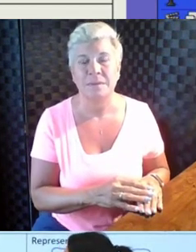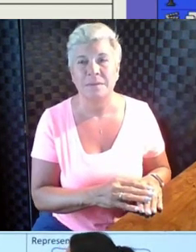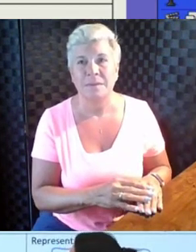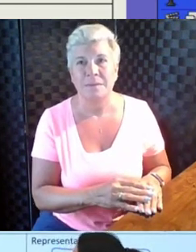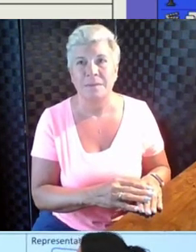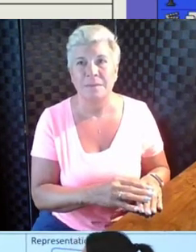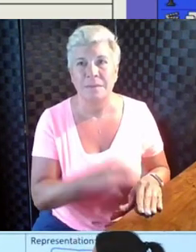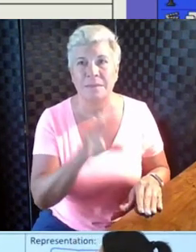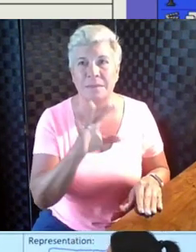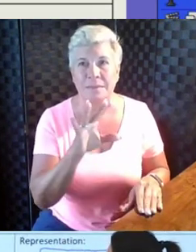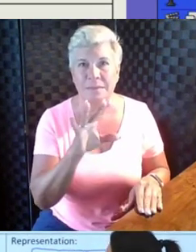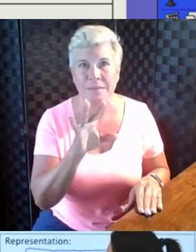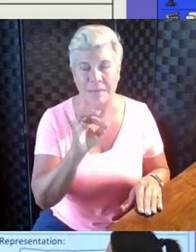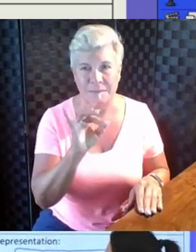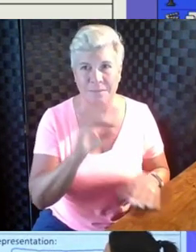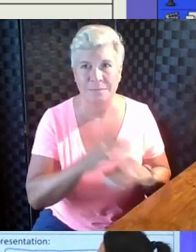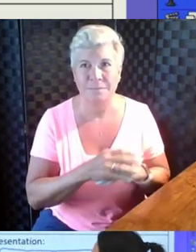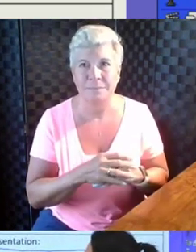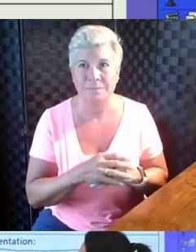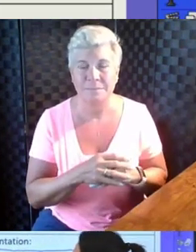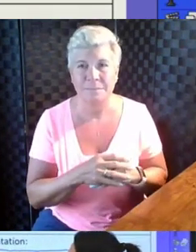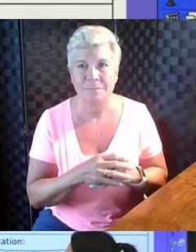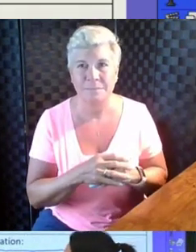give us 8.